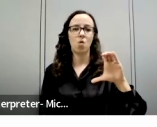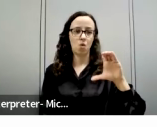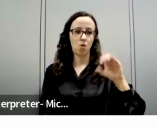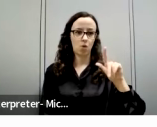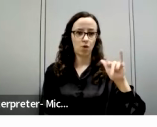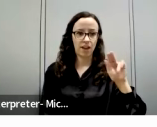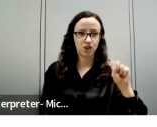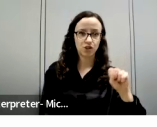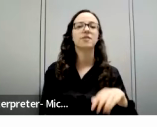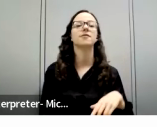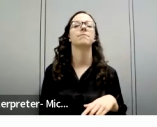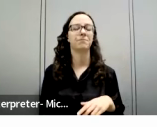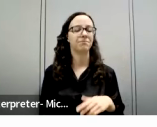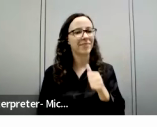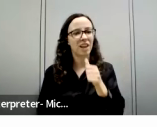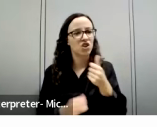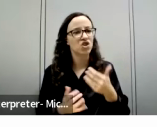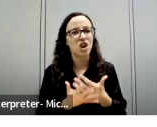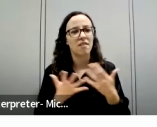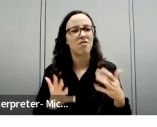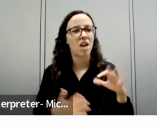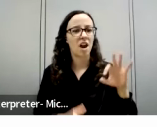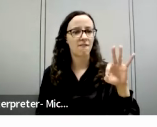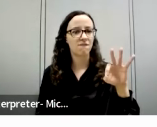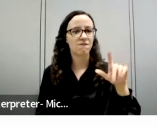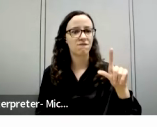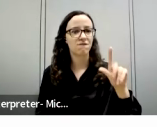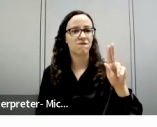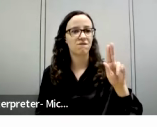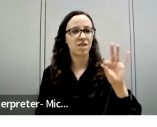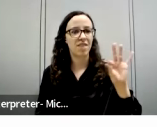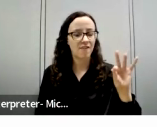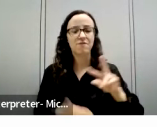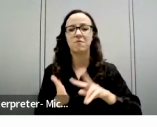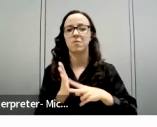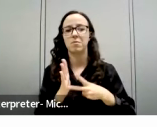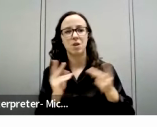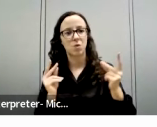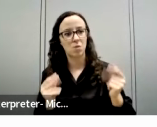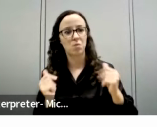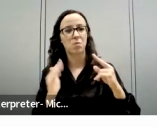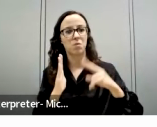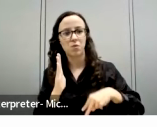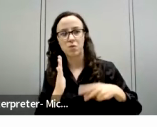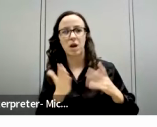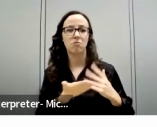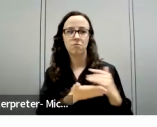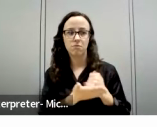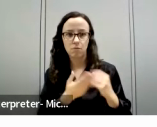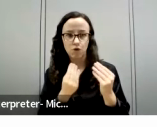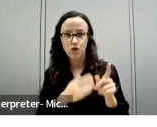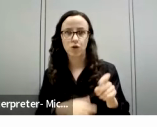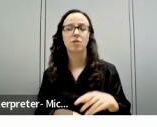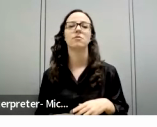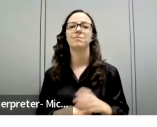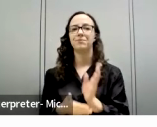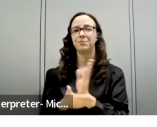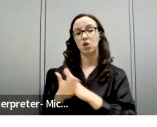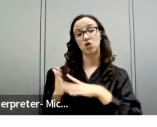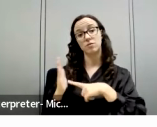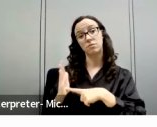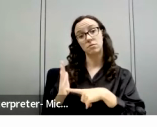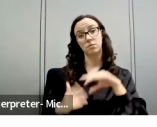very there's not a lot of fluff, so they're pretty easy to read quickly and get the information that you need. These are some examples of